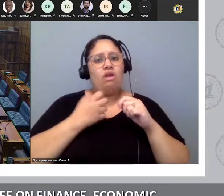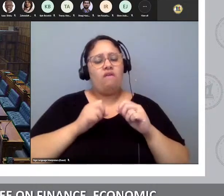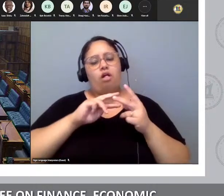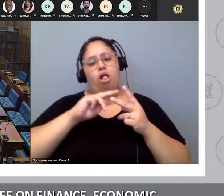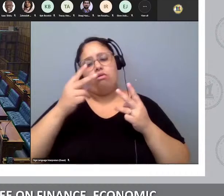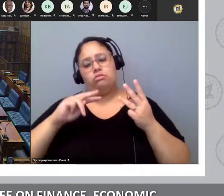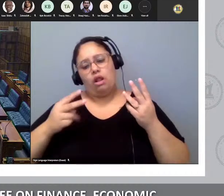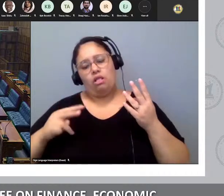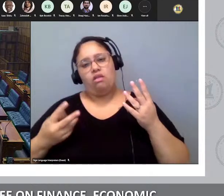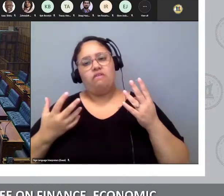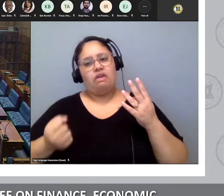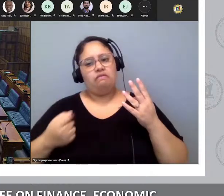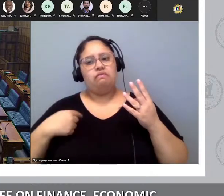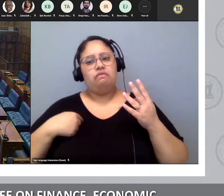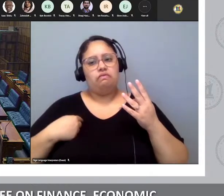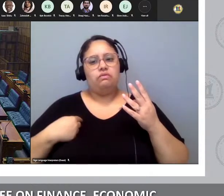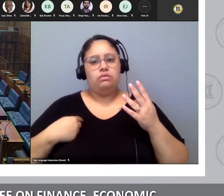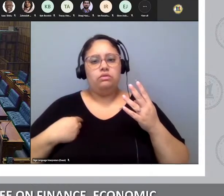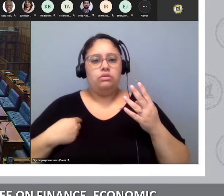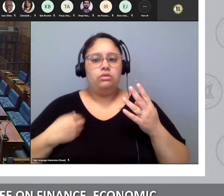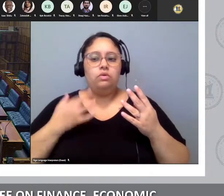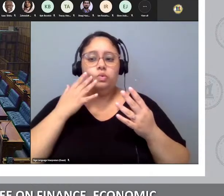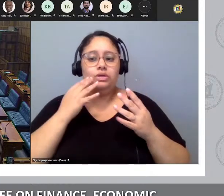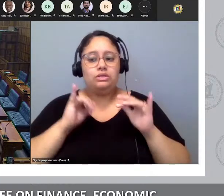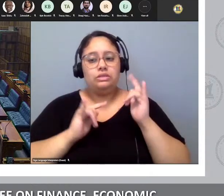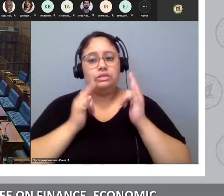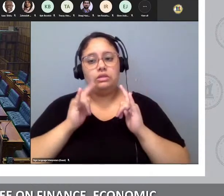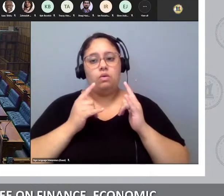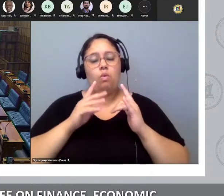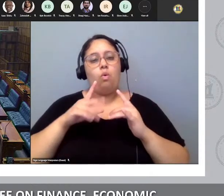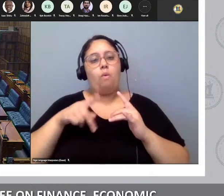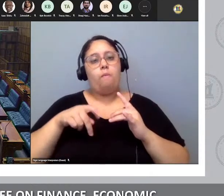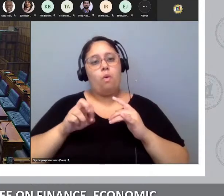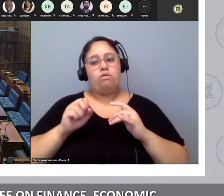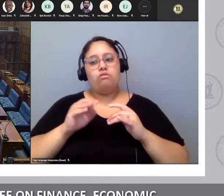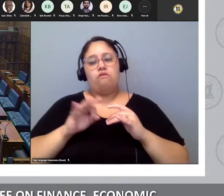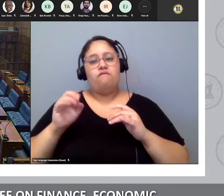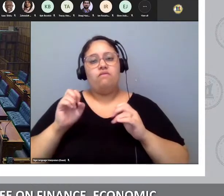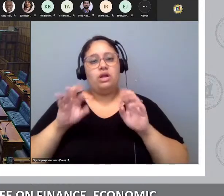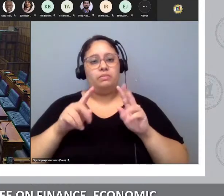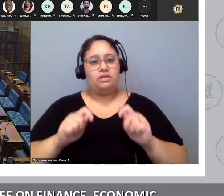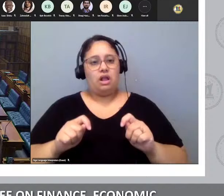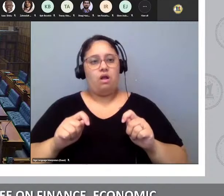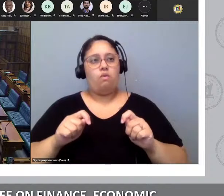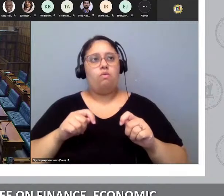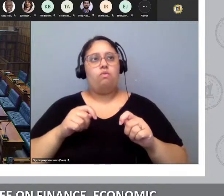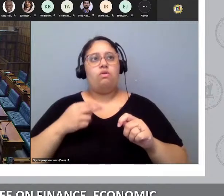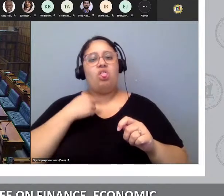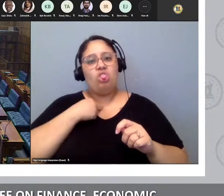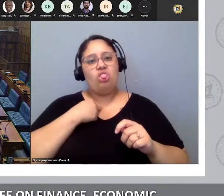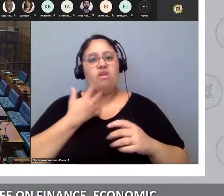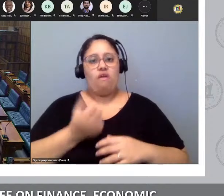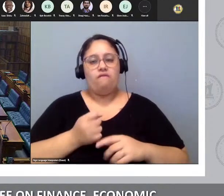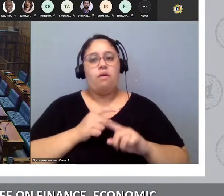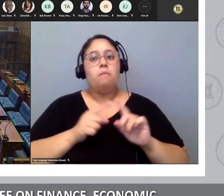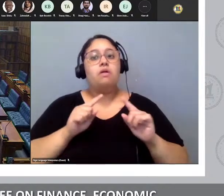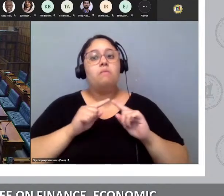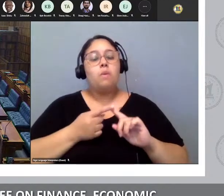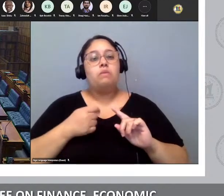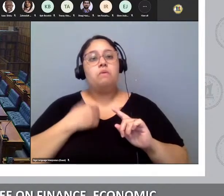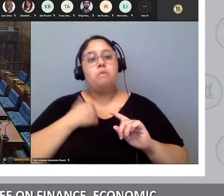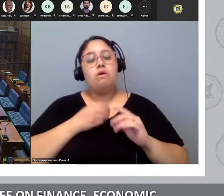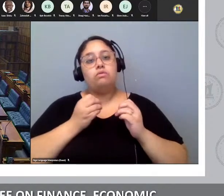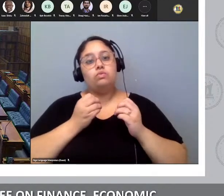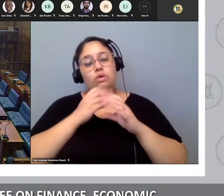Alternatives when uh the city or the port of Cape Town is congested but still the point that I would like to